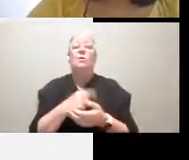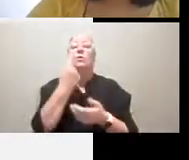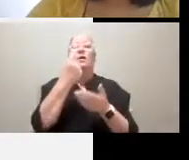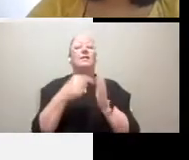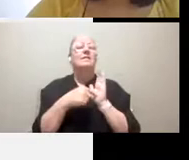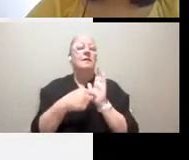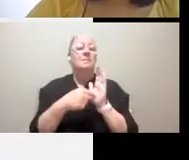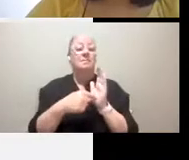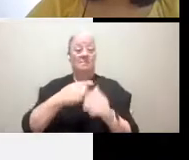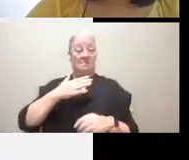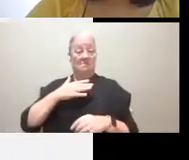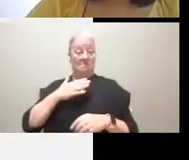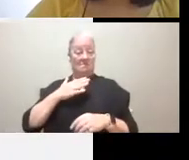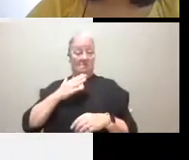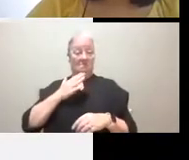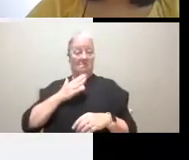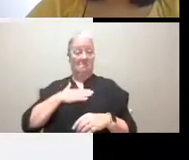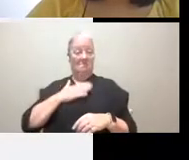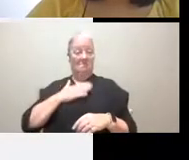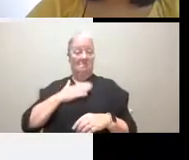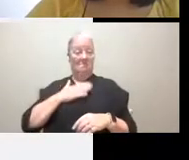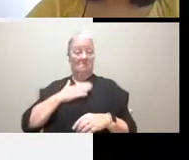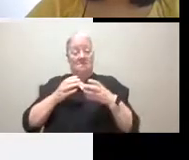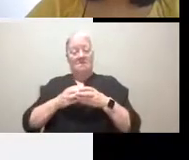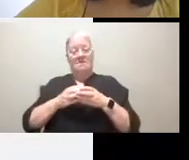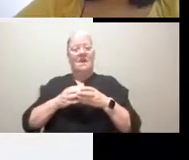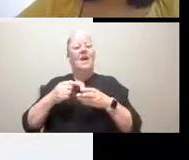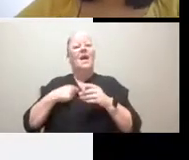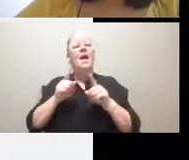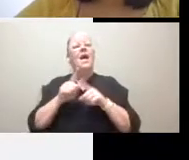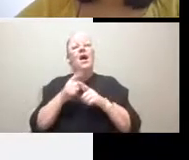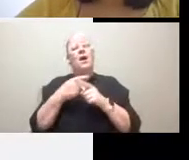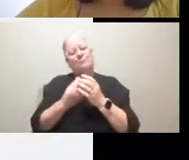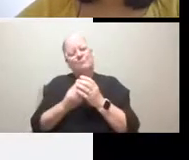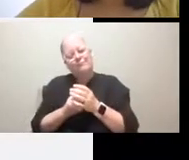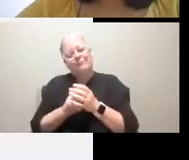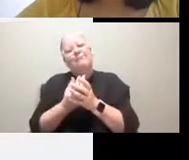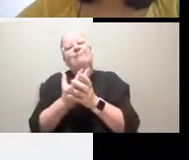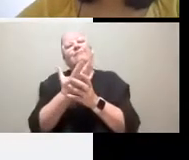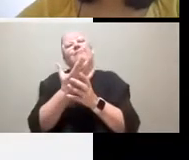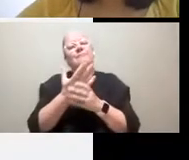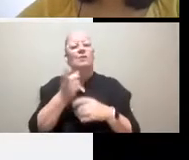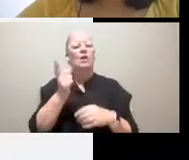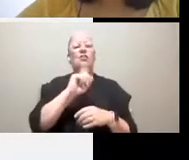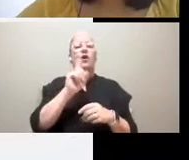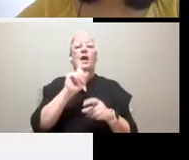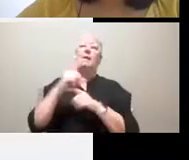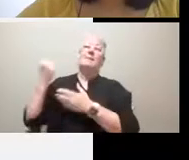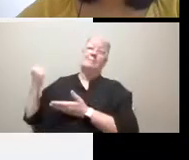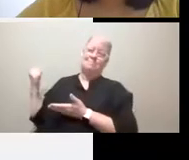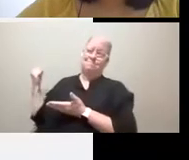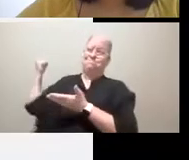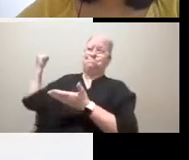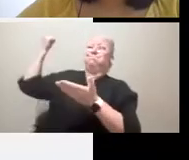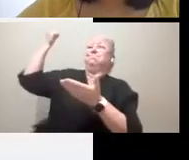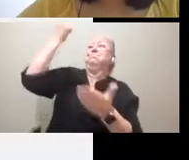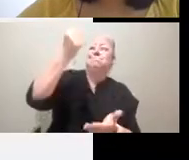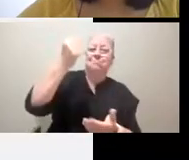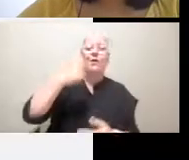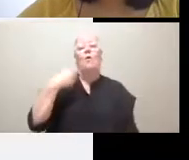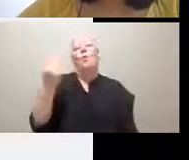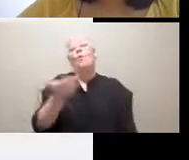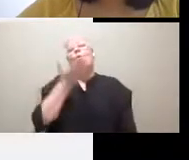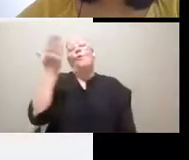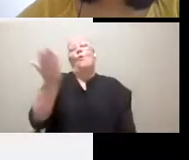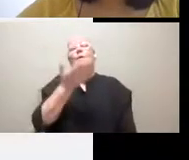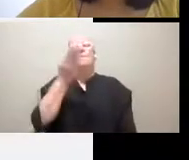organization. It's just growing up. It doesn't have this kind of big budgets that can really can be available to cater